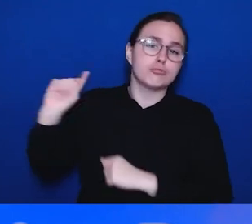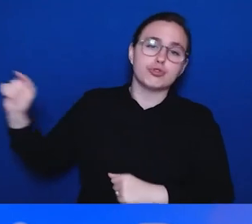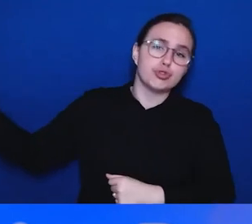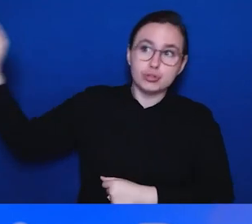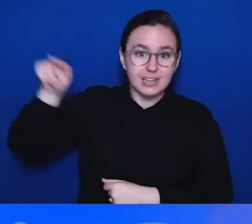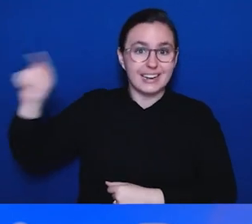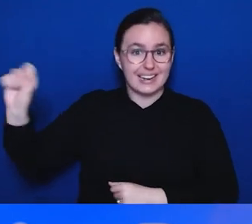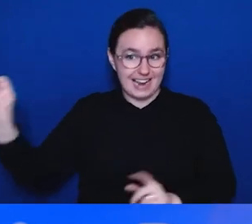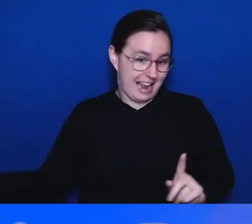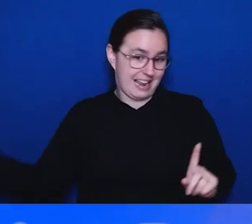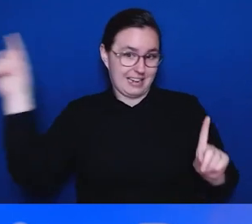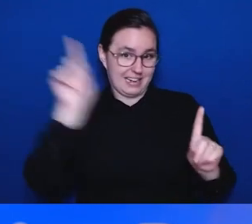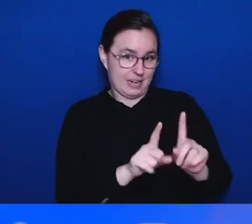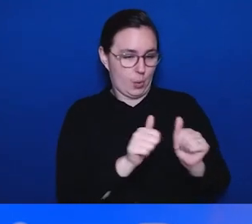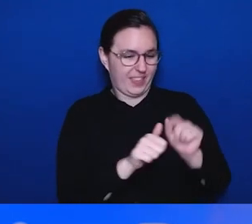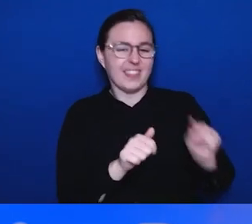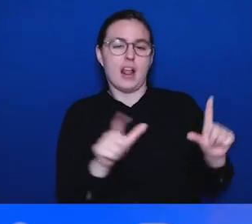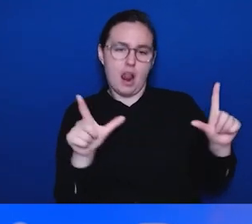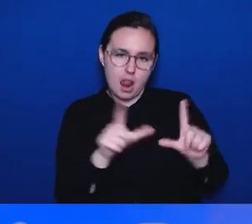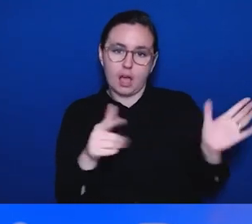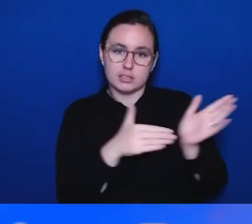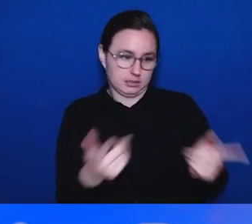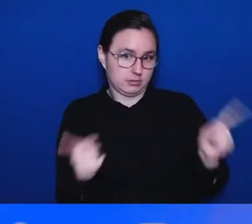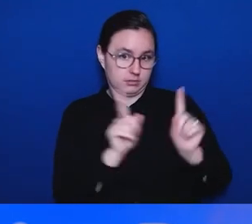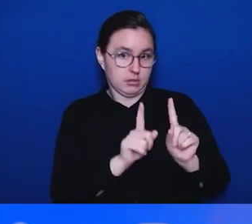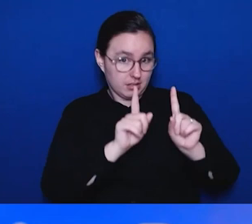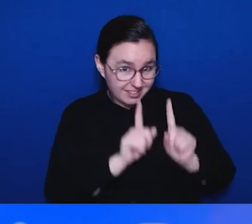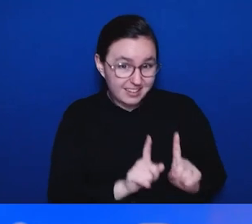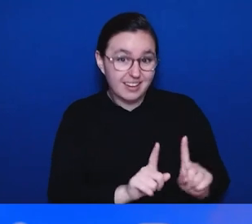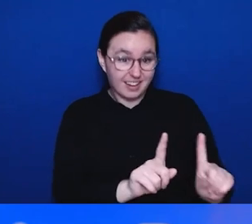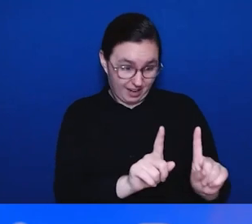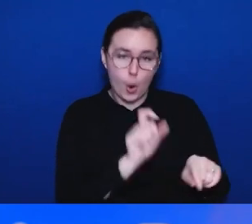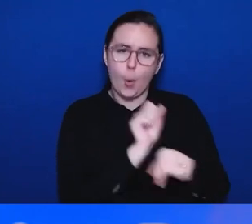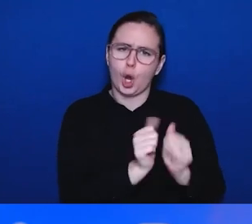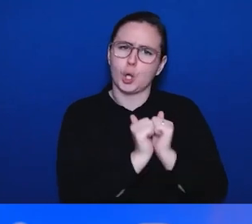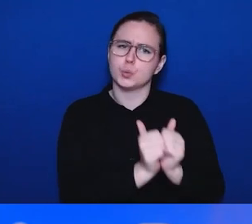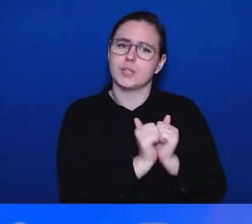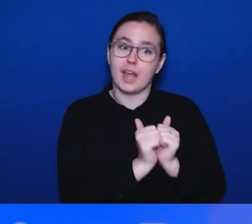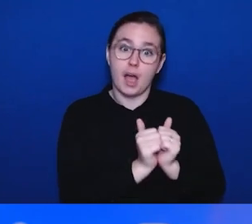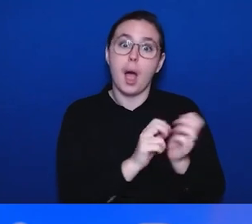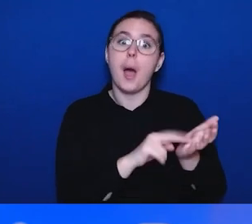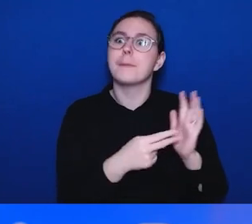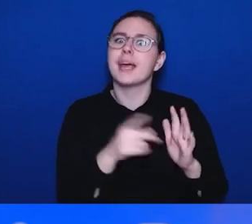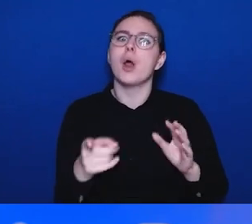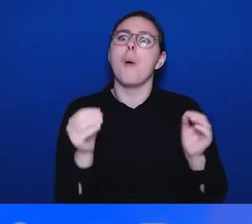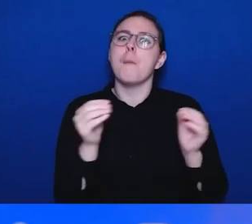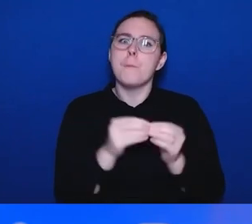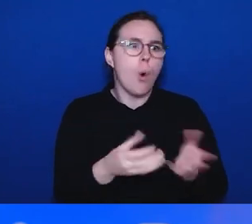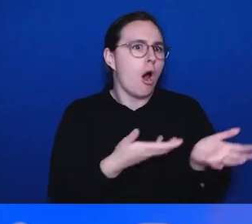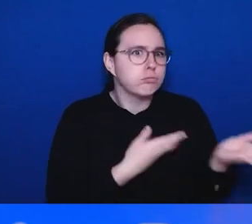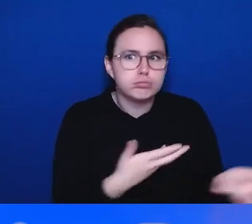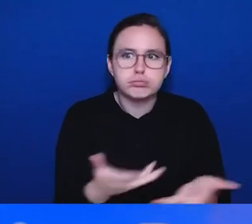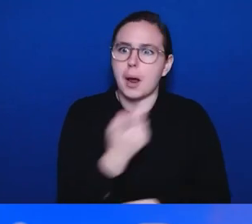have medical experience but still need to work under the supervision of, for example, a family doctor or a doctor in a hospital setting is